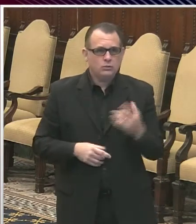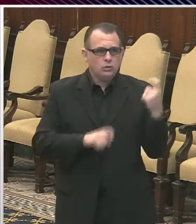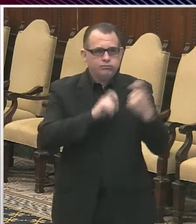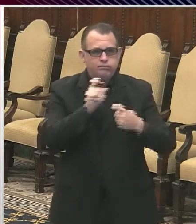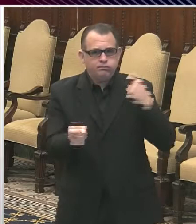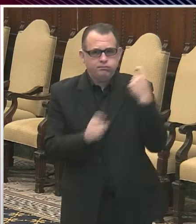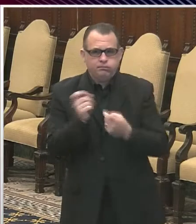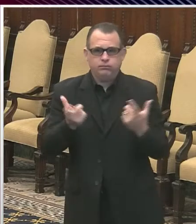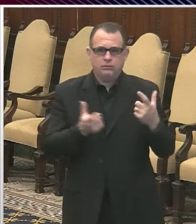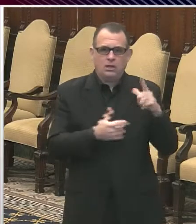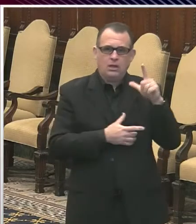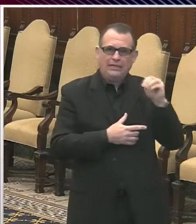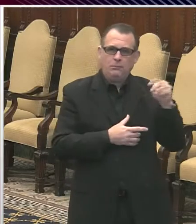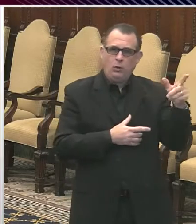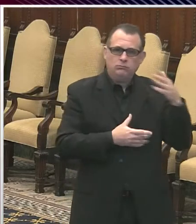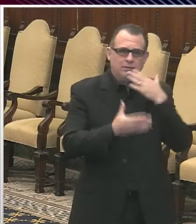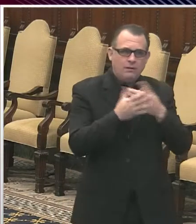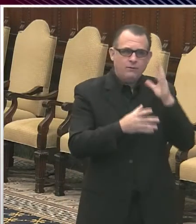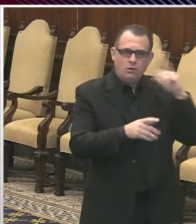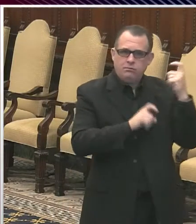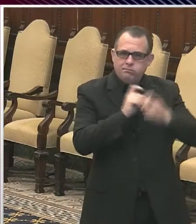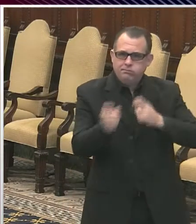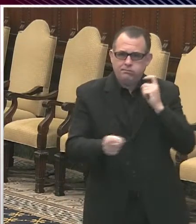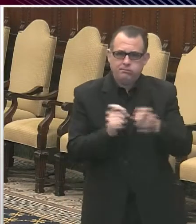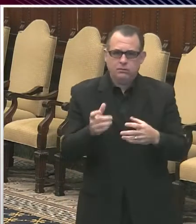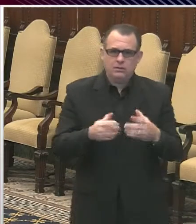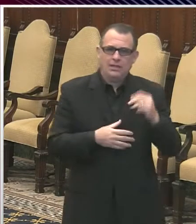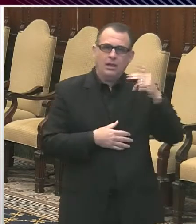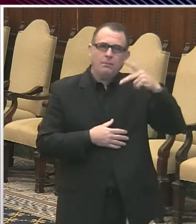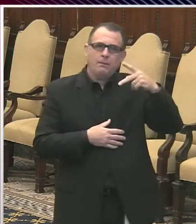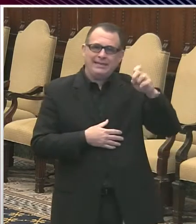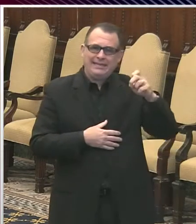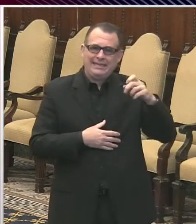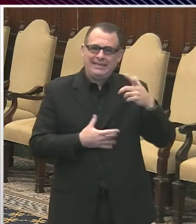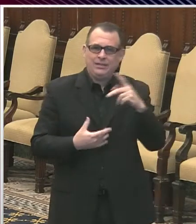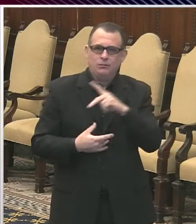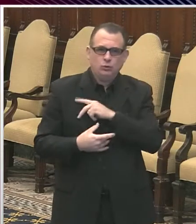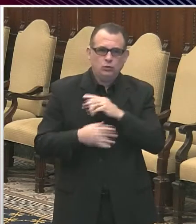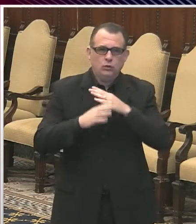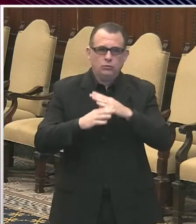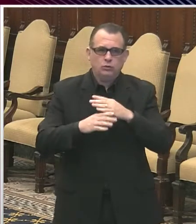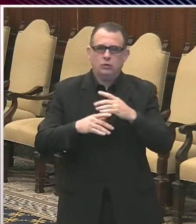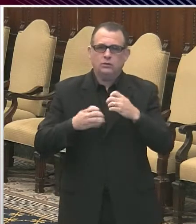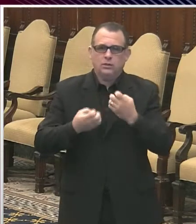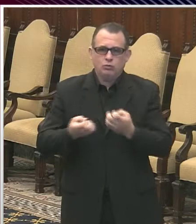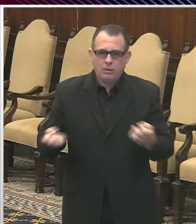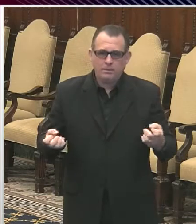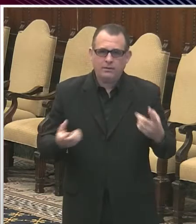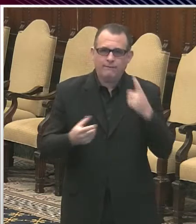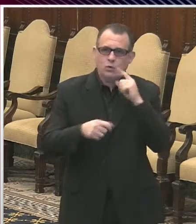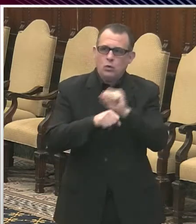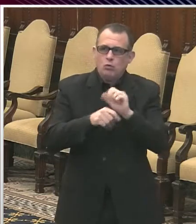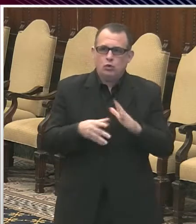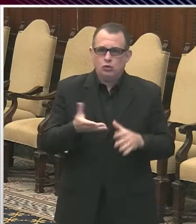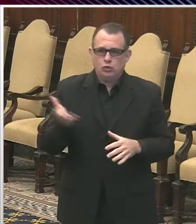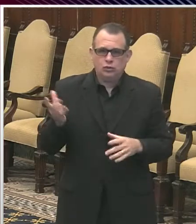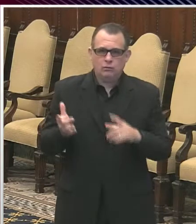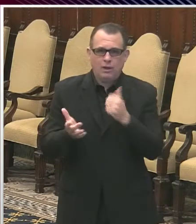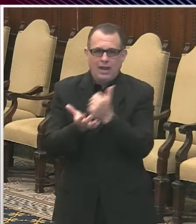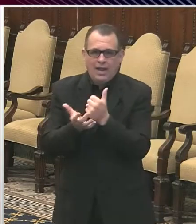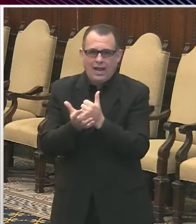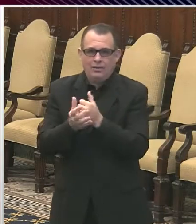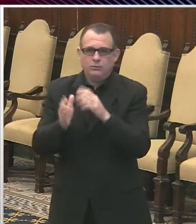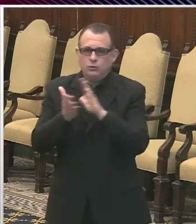employees in the region are manufacturing personal protective equipment for healthcare workers, contributing to school districts for distance learning,